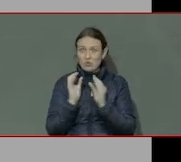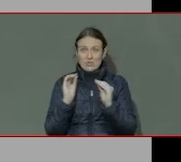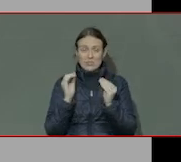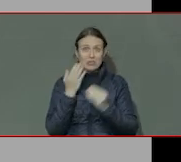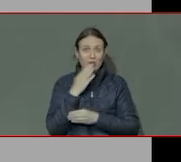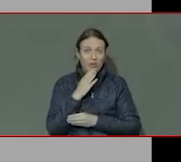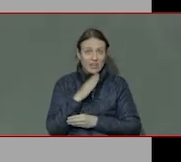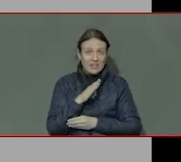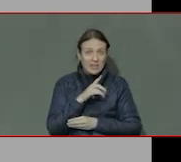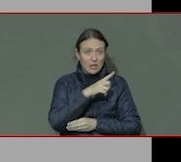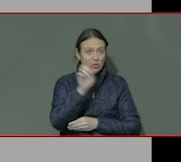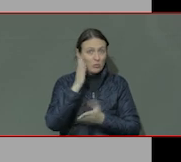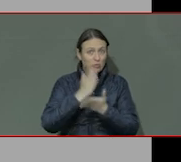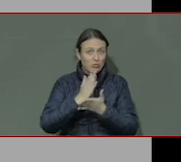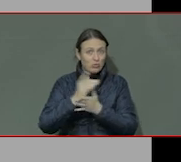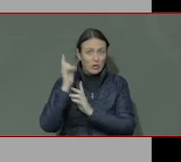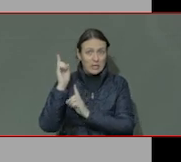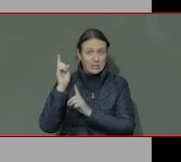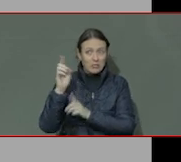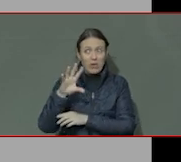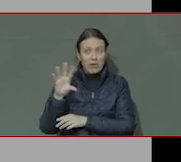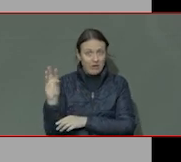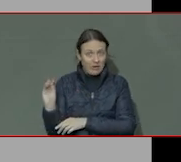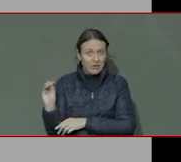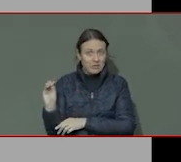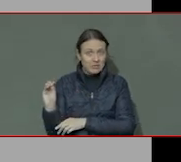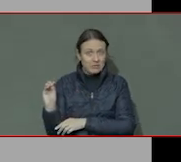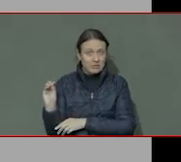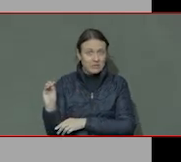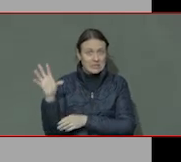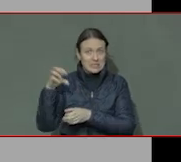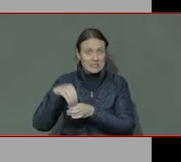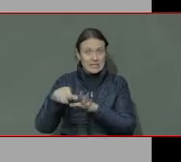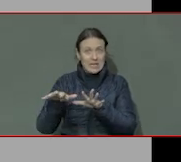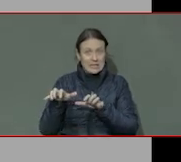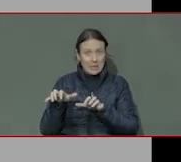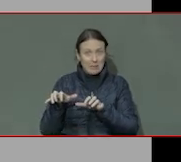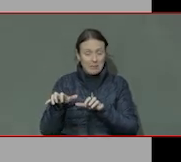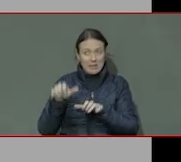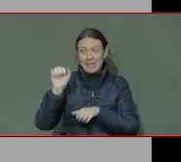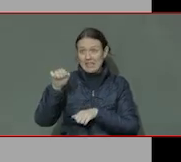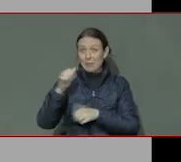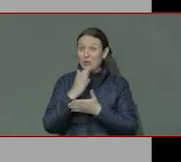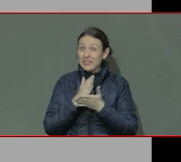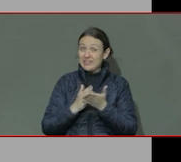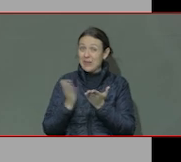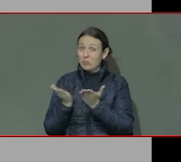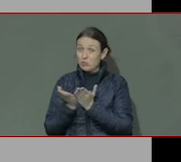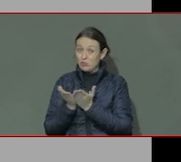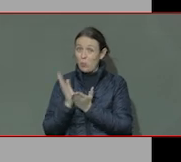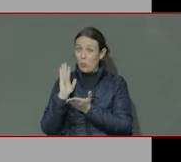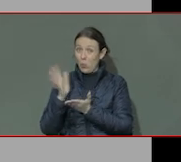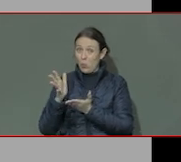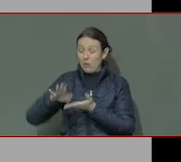sure with your teacher, if you're going to write about it in this exam, there are schools that only takes out that